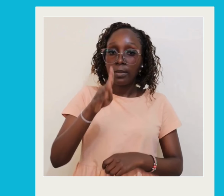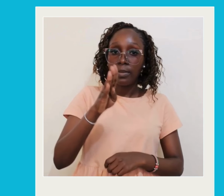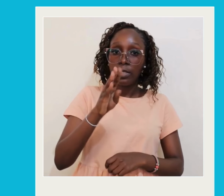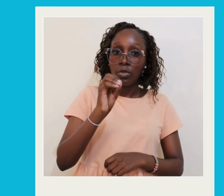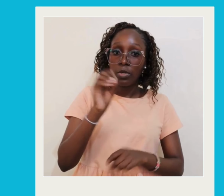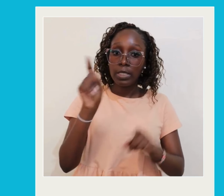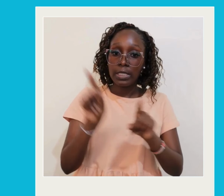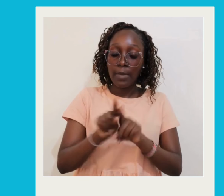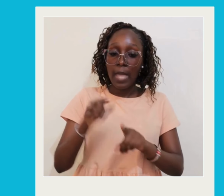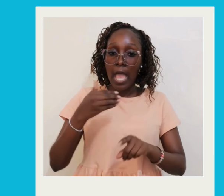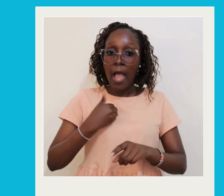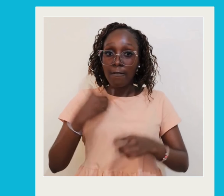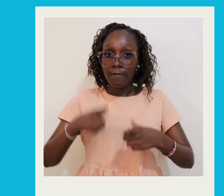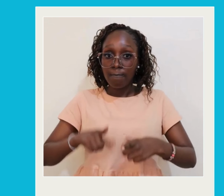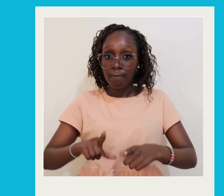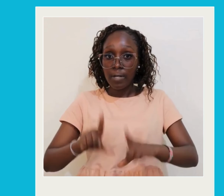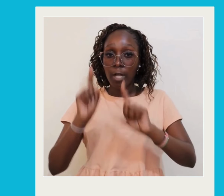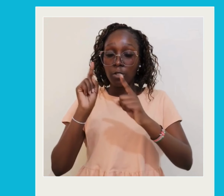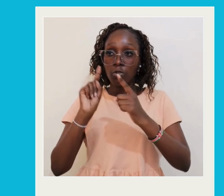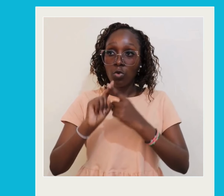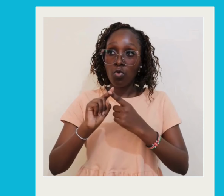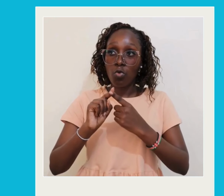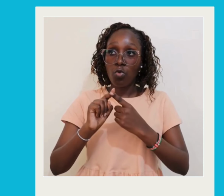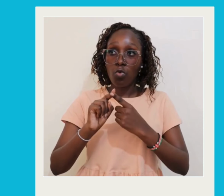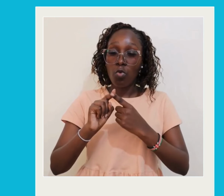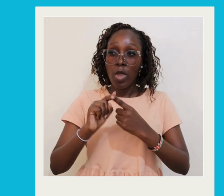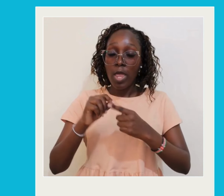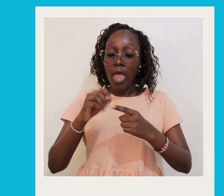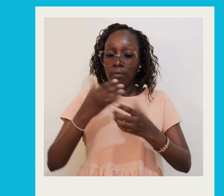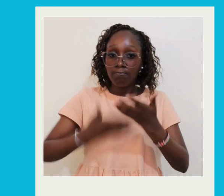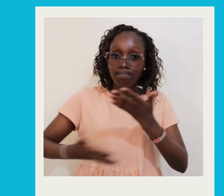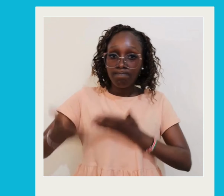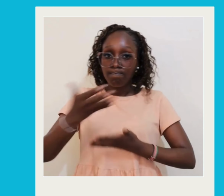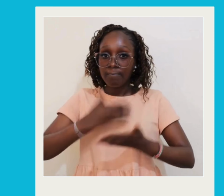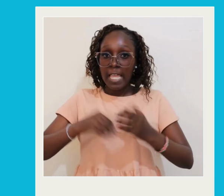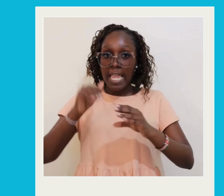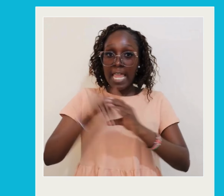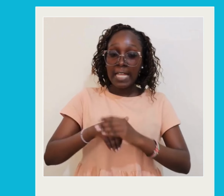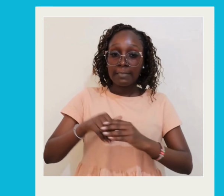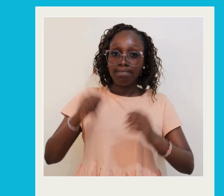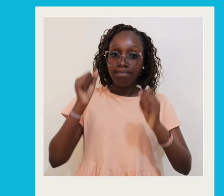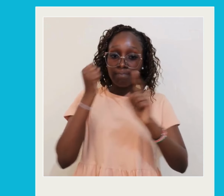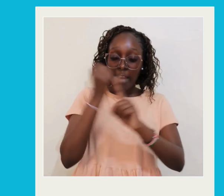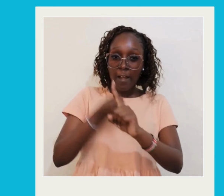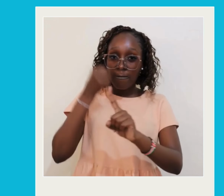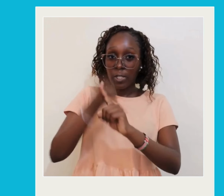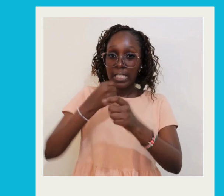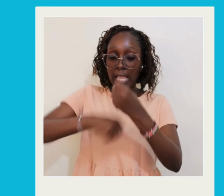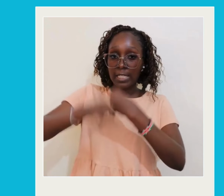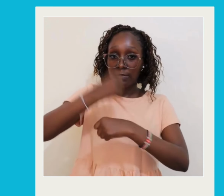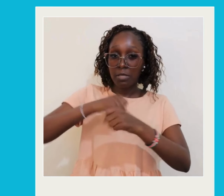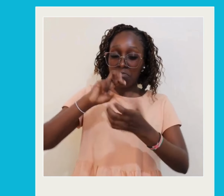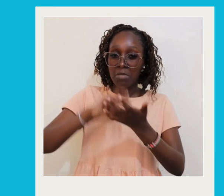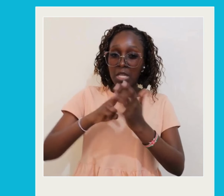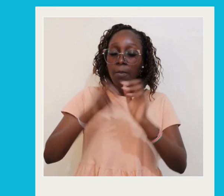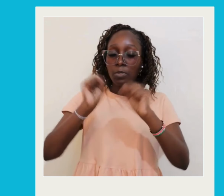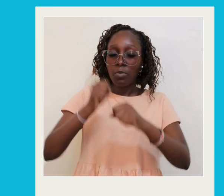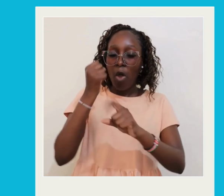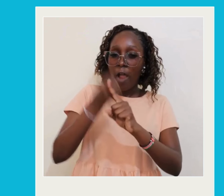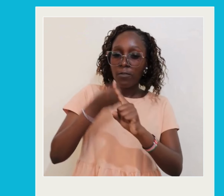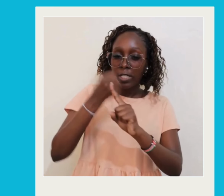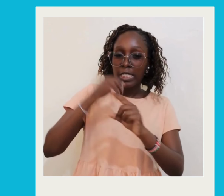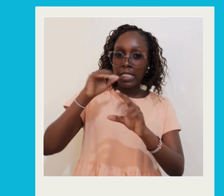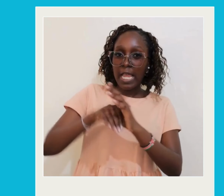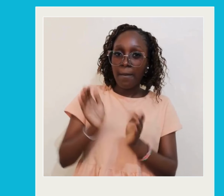including electing officials and representatives. PBOs also have the right to engage in